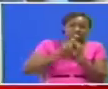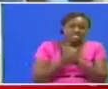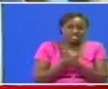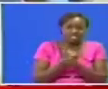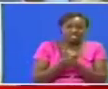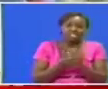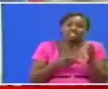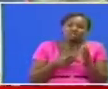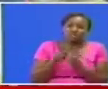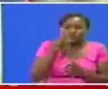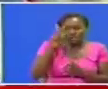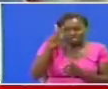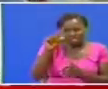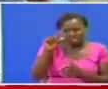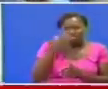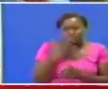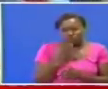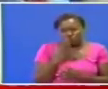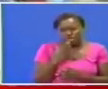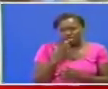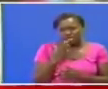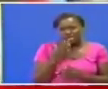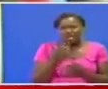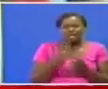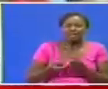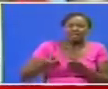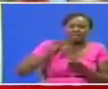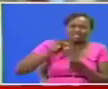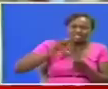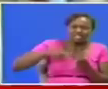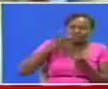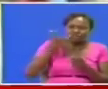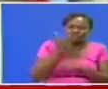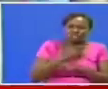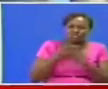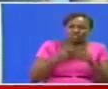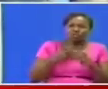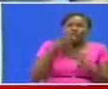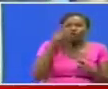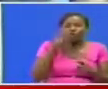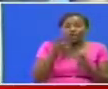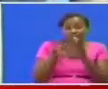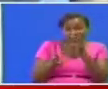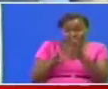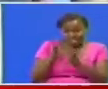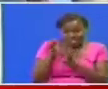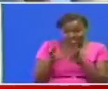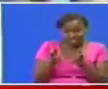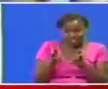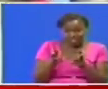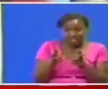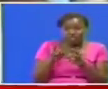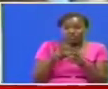price of 1 kilo of sugar has gone up in the last 2 days from 133 shillings